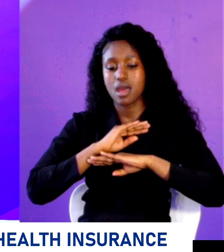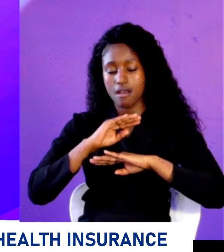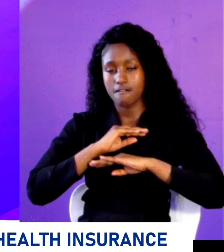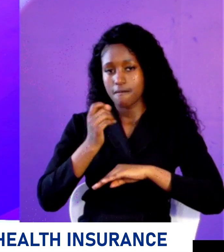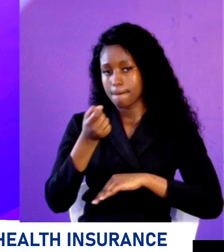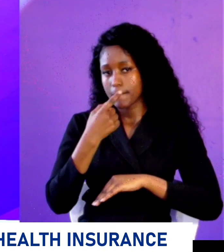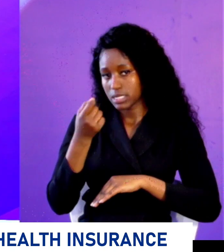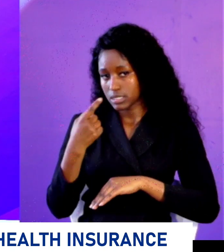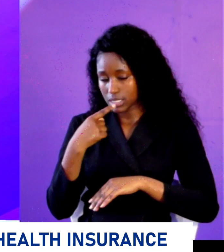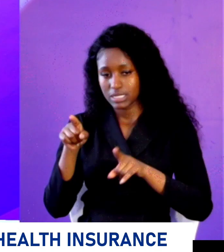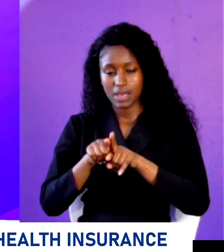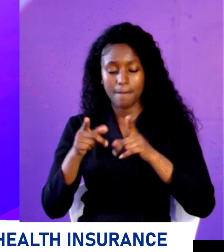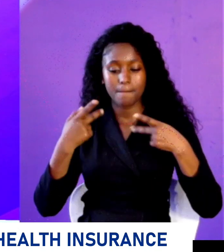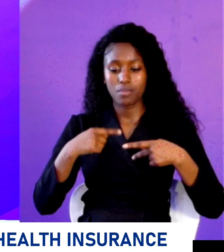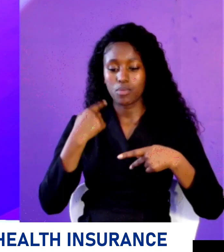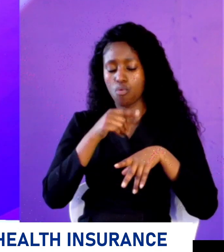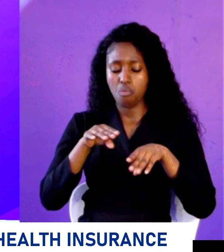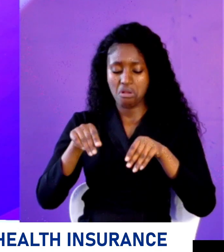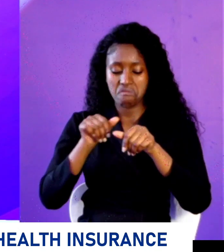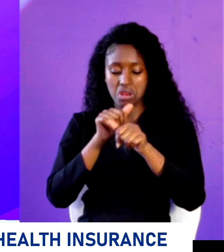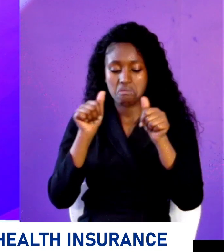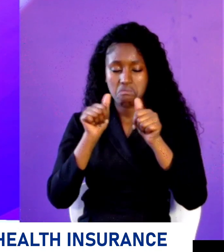and qualified personnel.